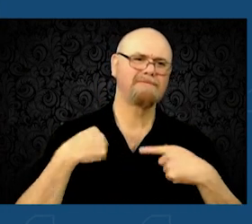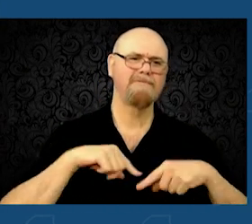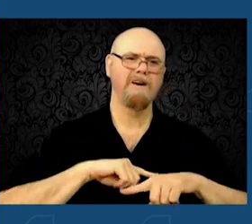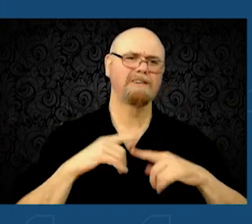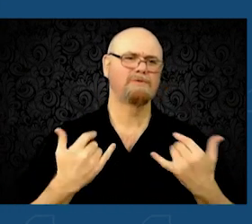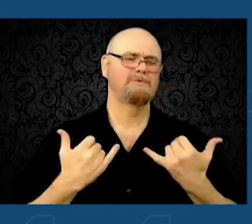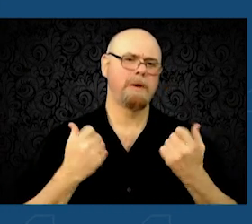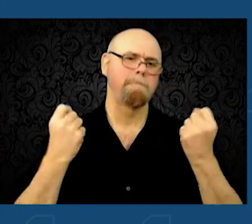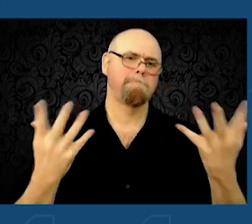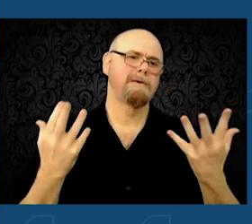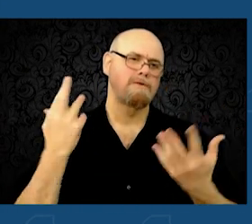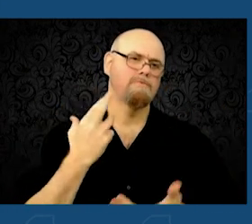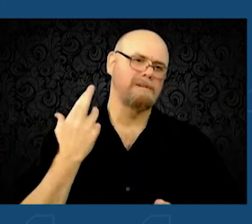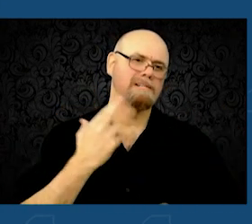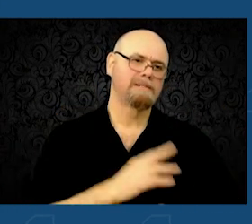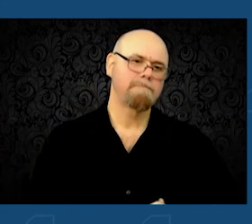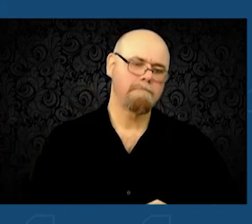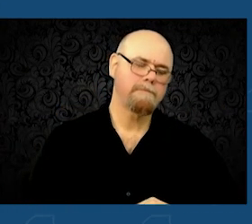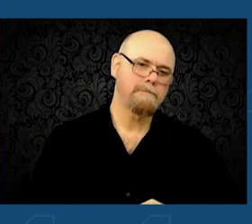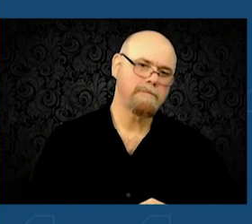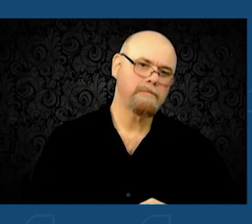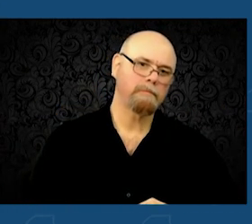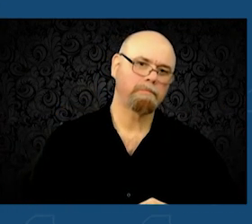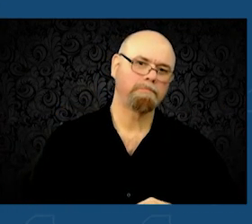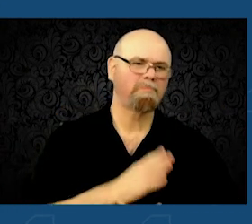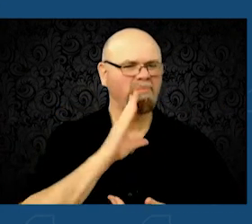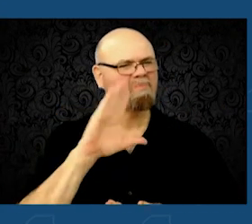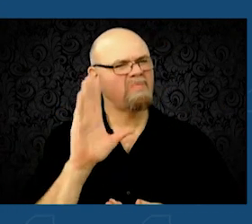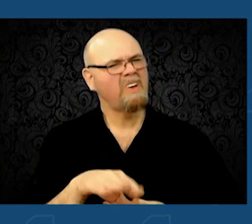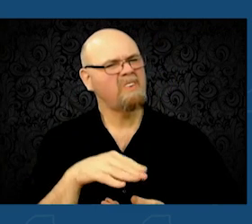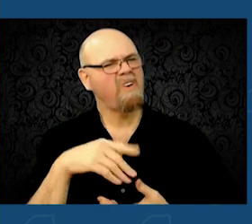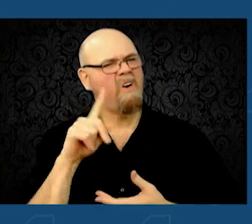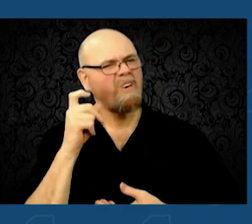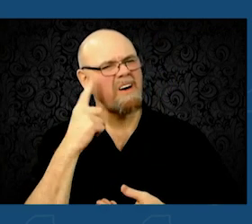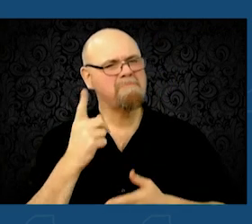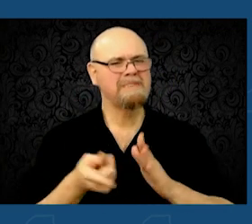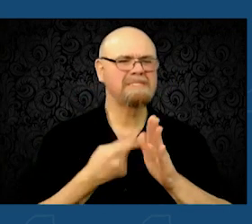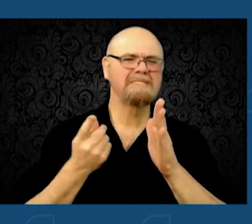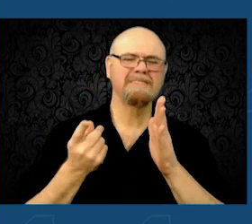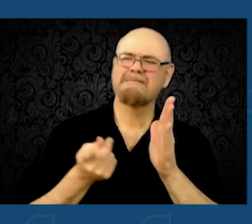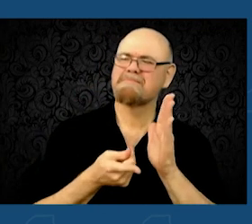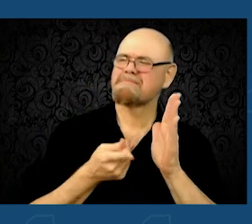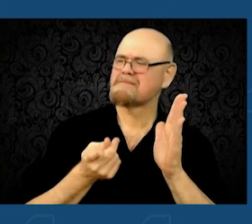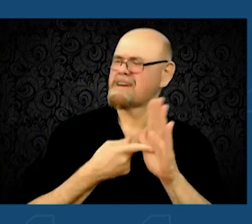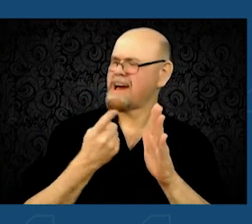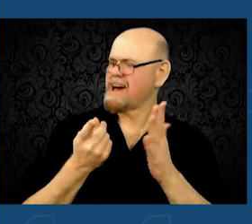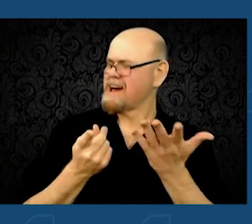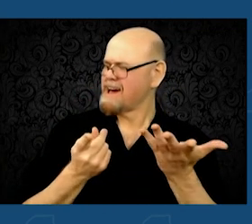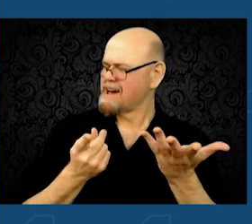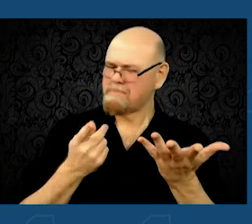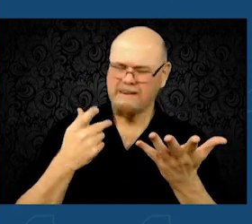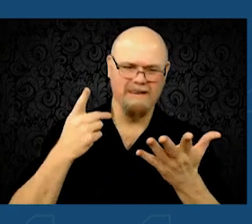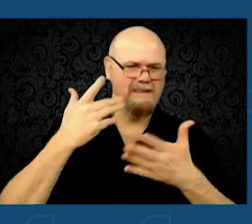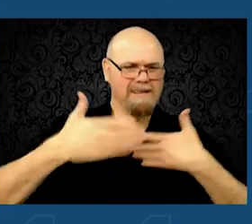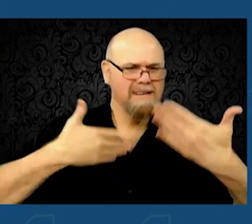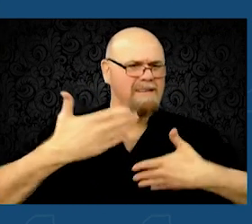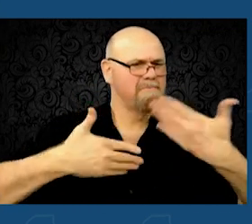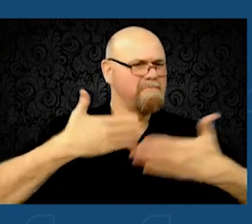And, in government, you get frustrated a lot around how long things take.